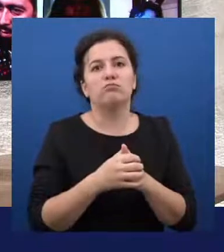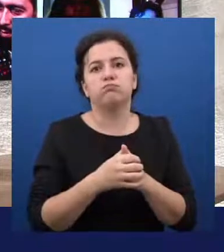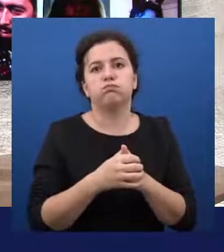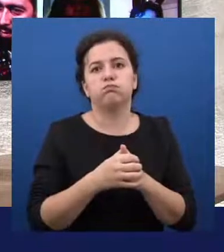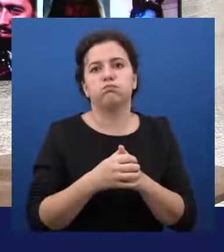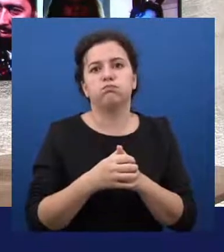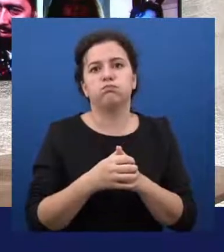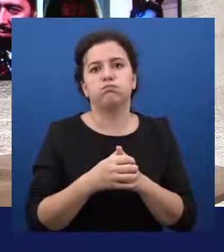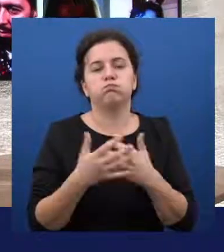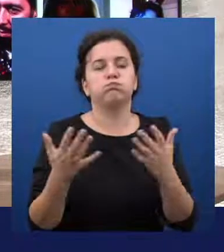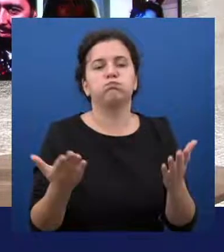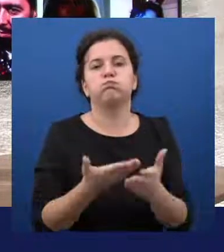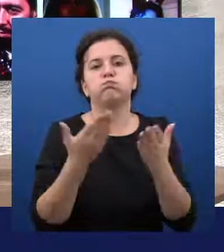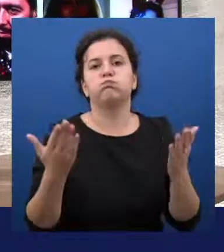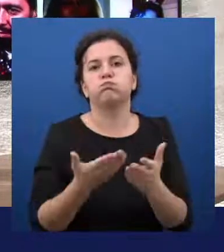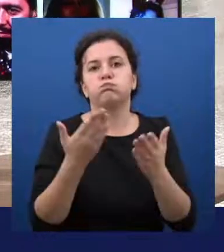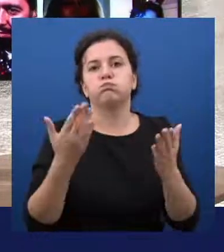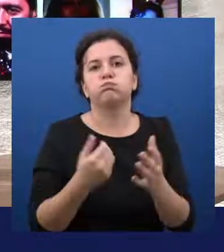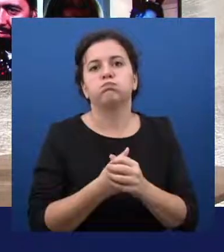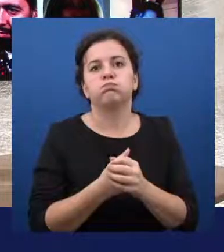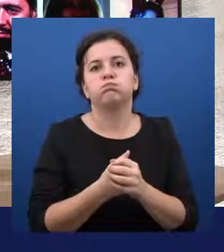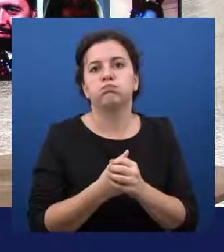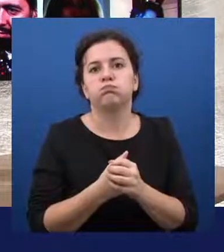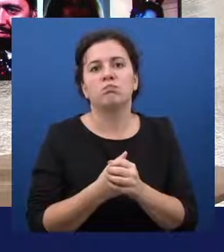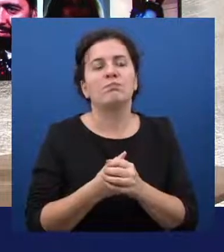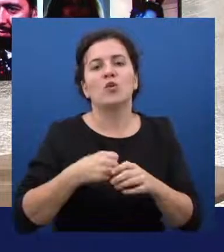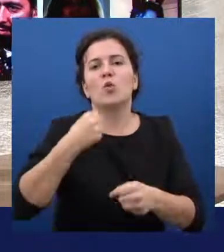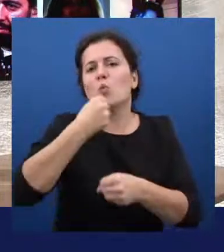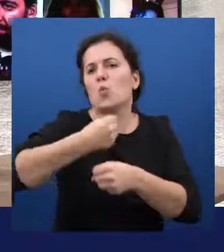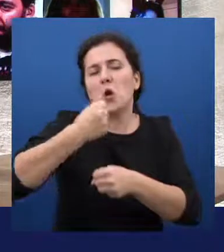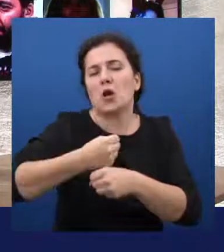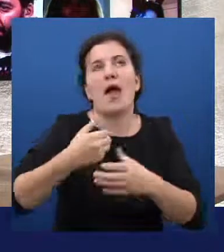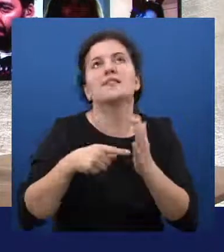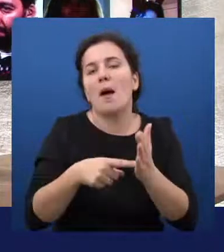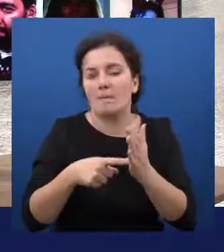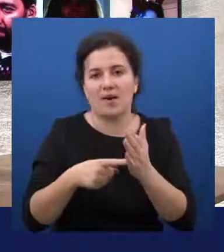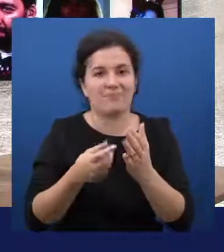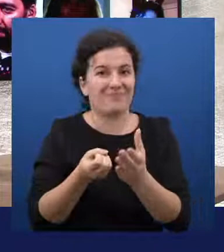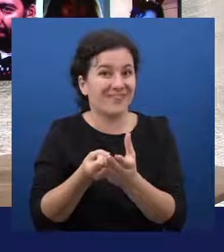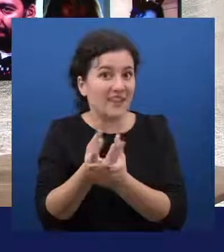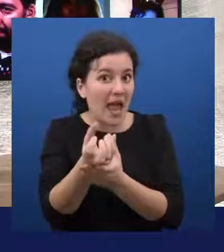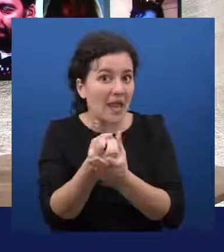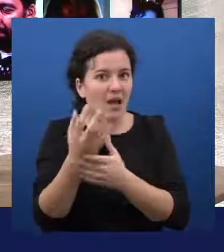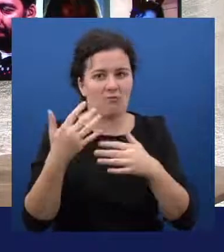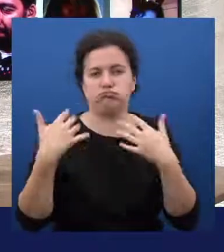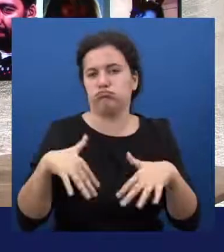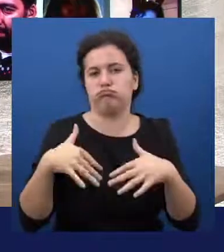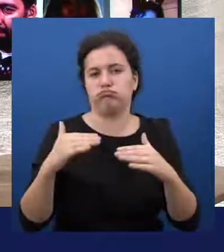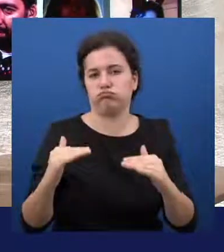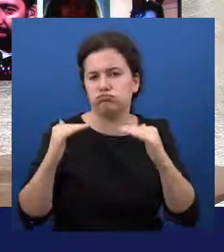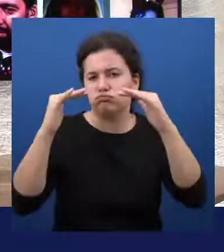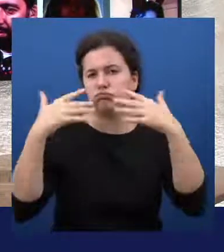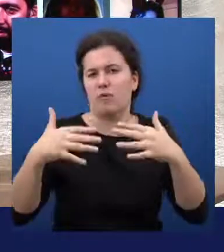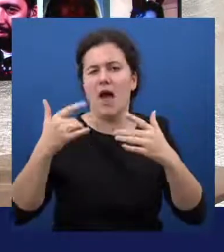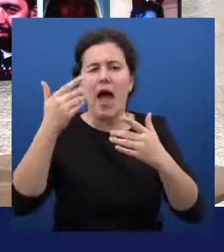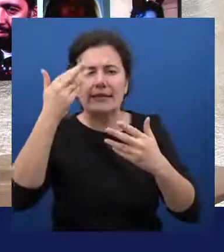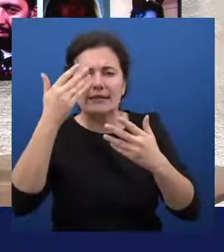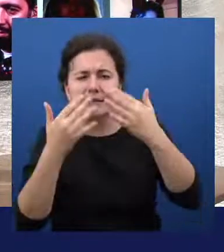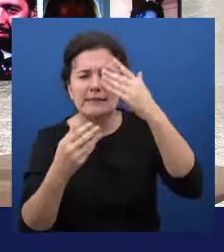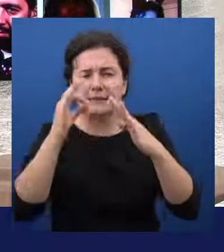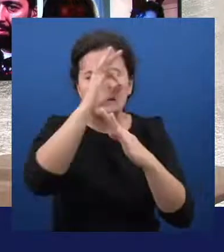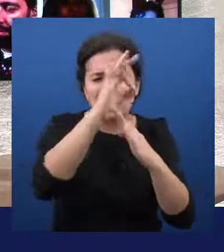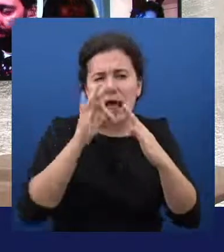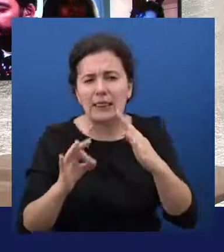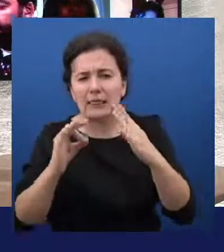working with more serious data, like some kind of statistical information